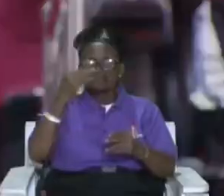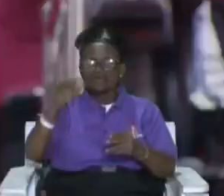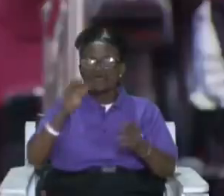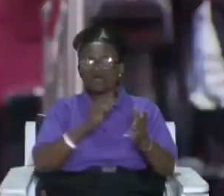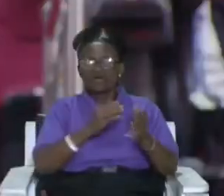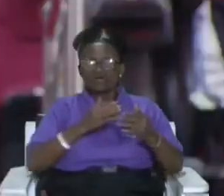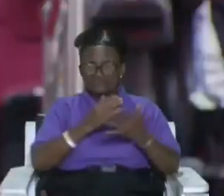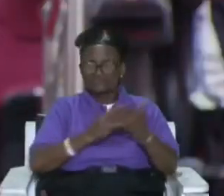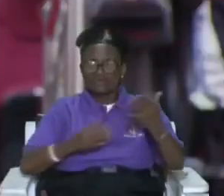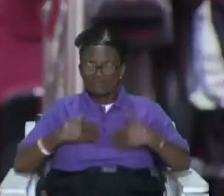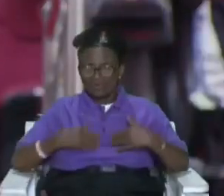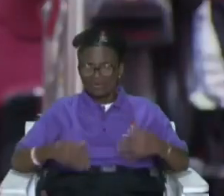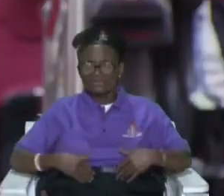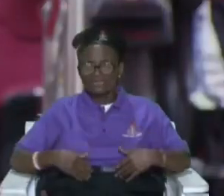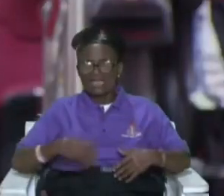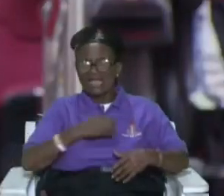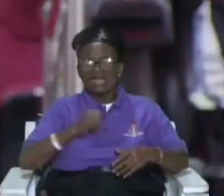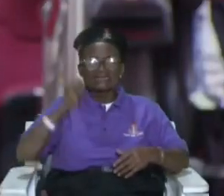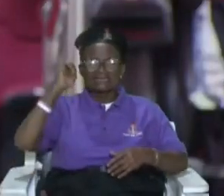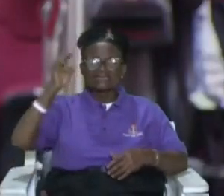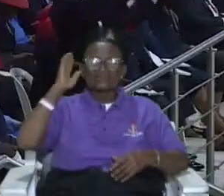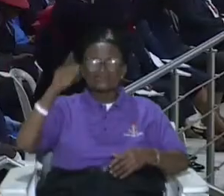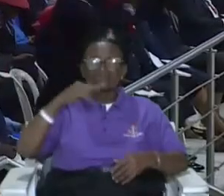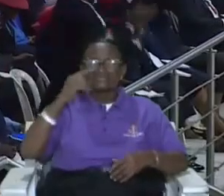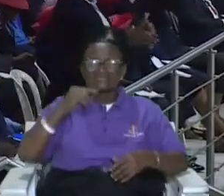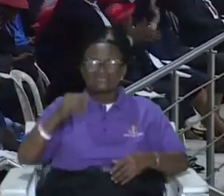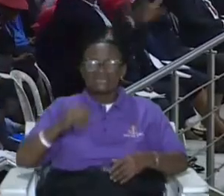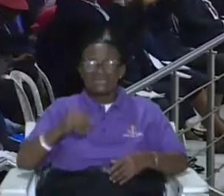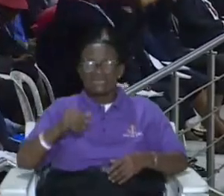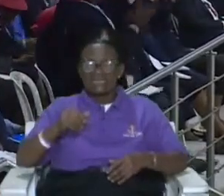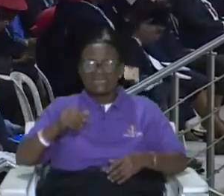He's going to say, "Adeboye, come forth."